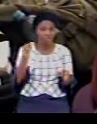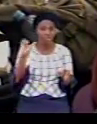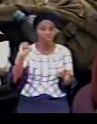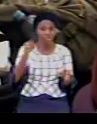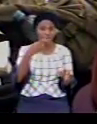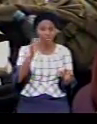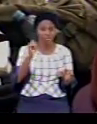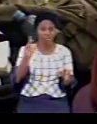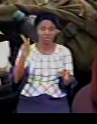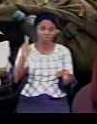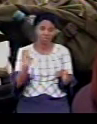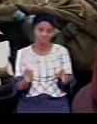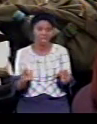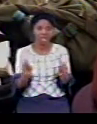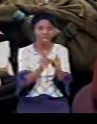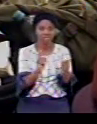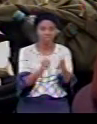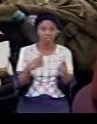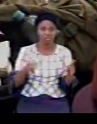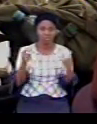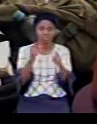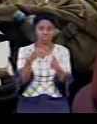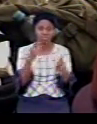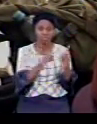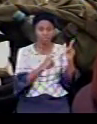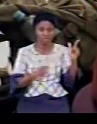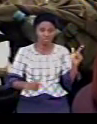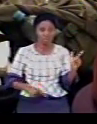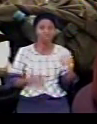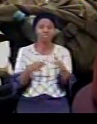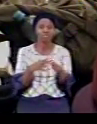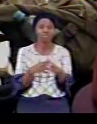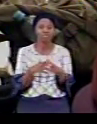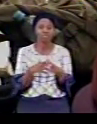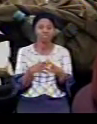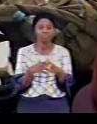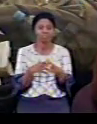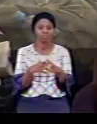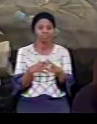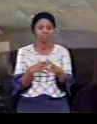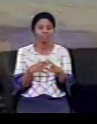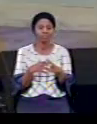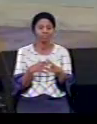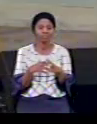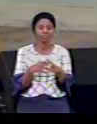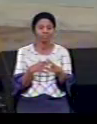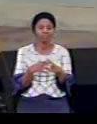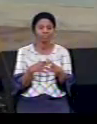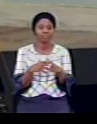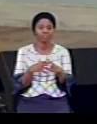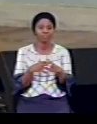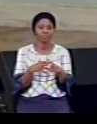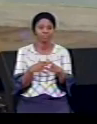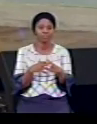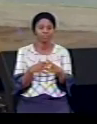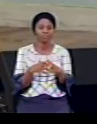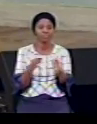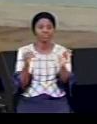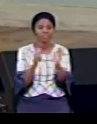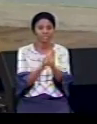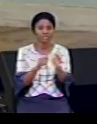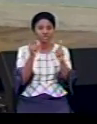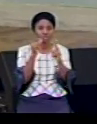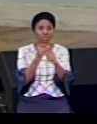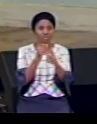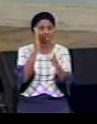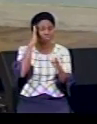According, say it aloud, according to the word of the Lord, that word